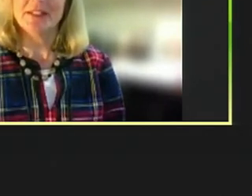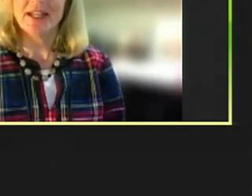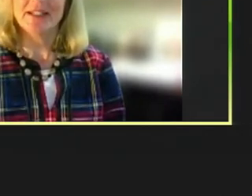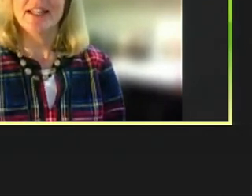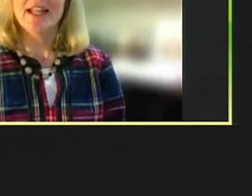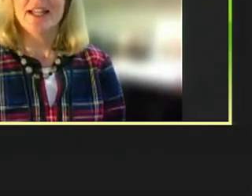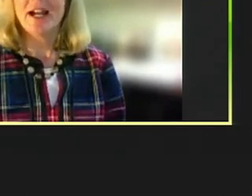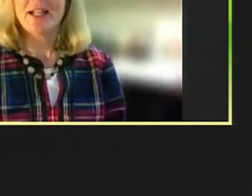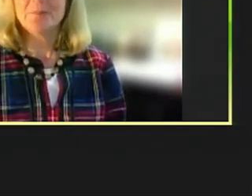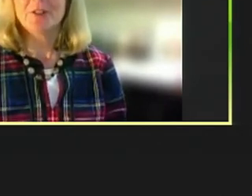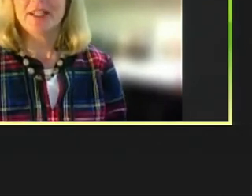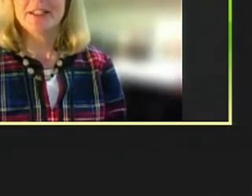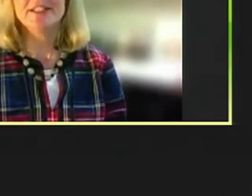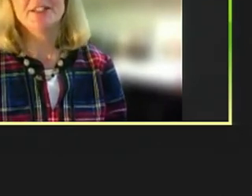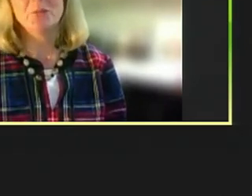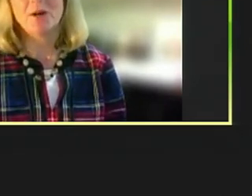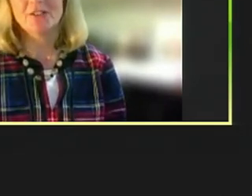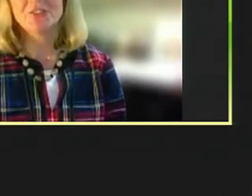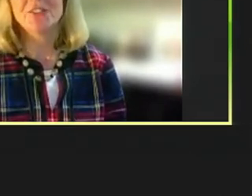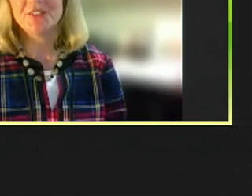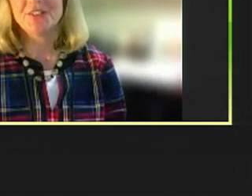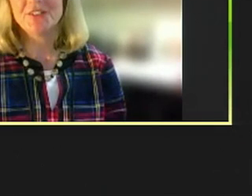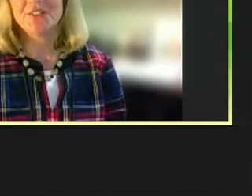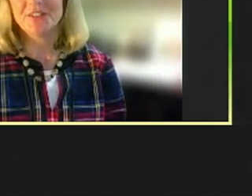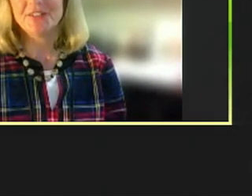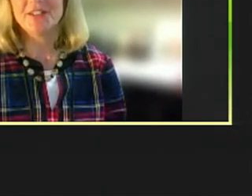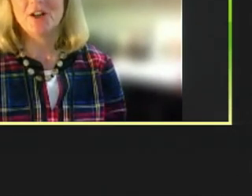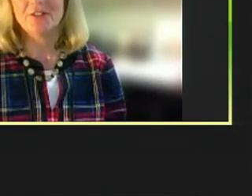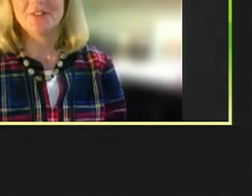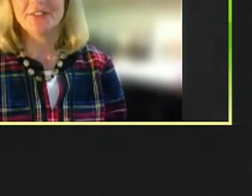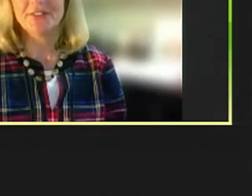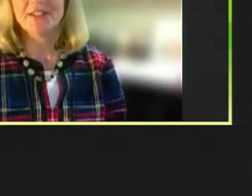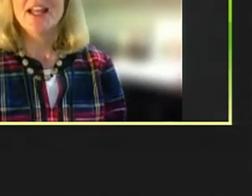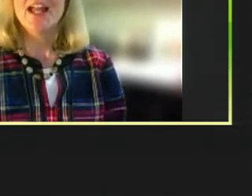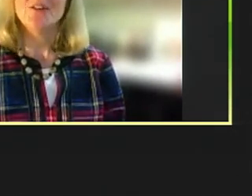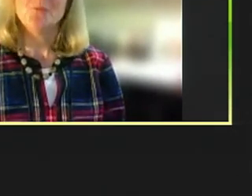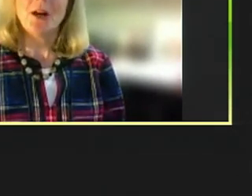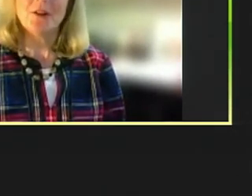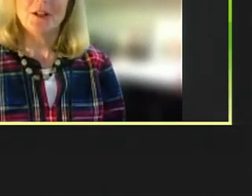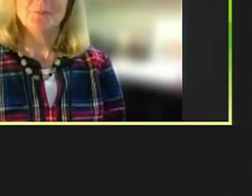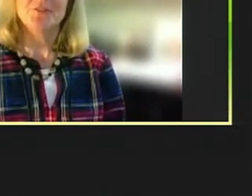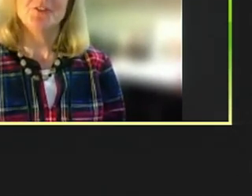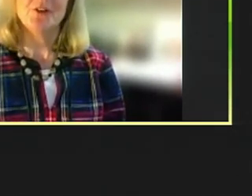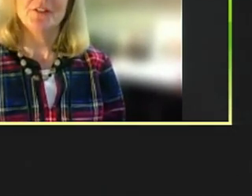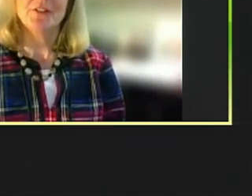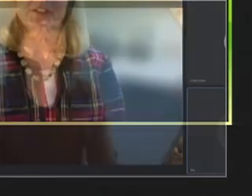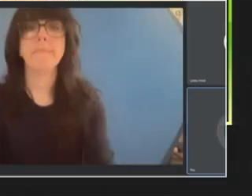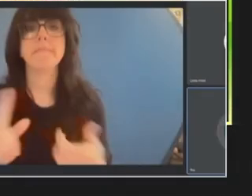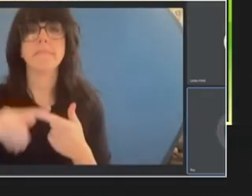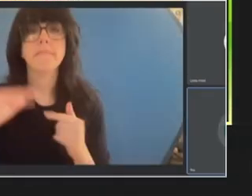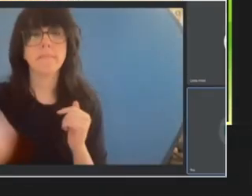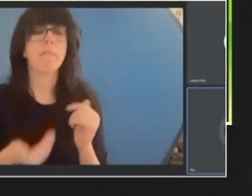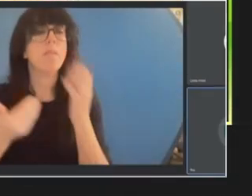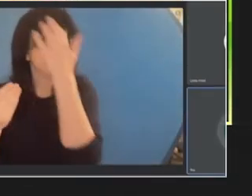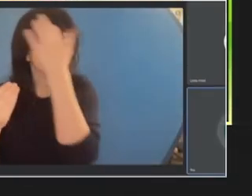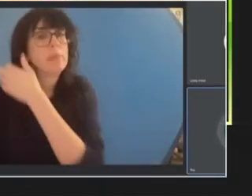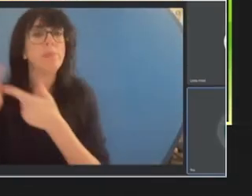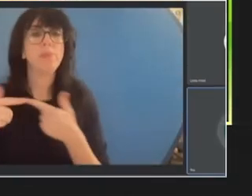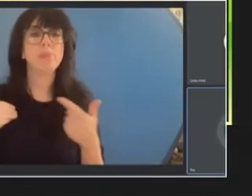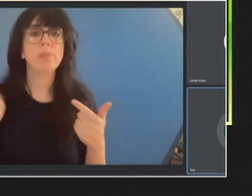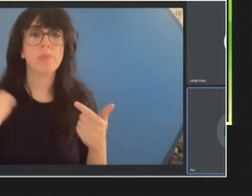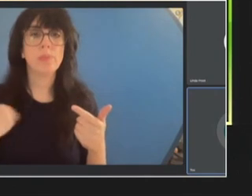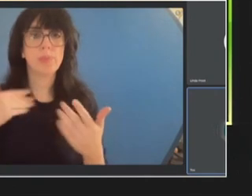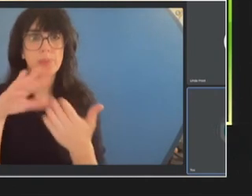McNatt, and I am located in the Washington, D.C. office. And welcome to our Young Learners